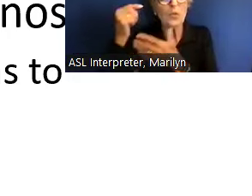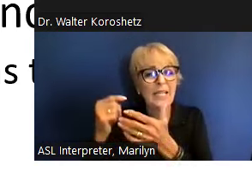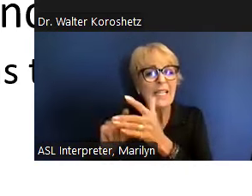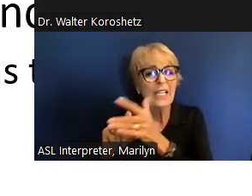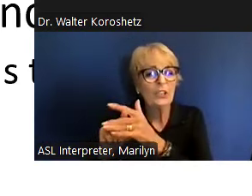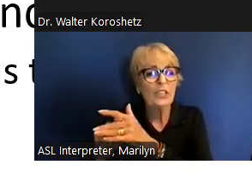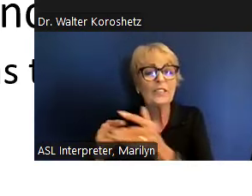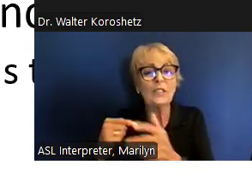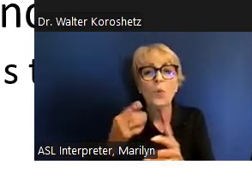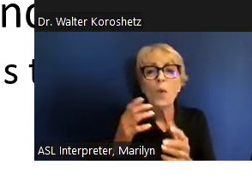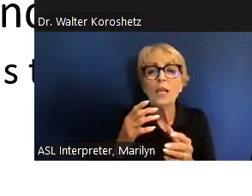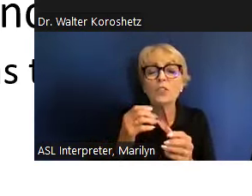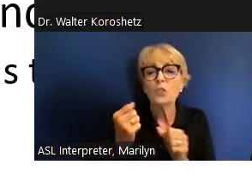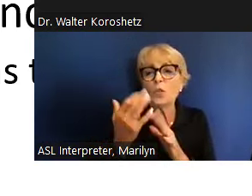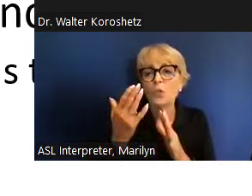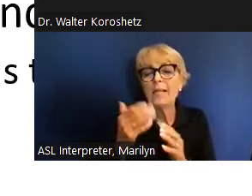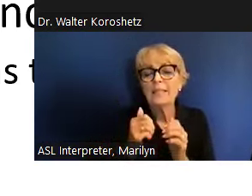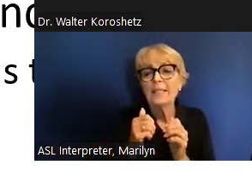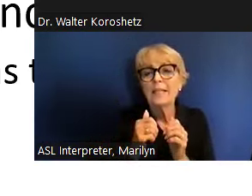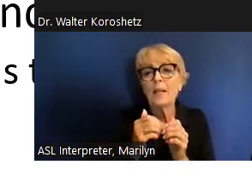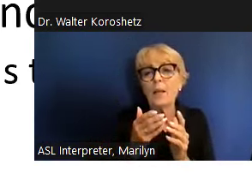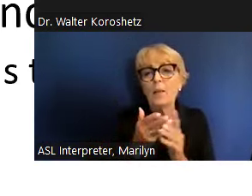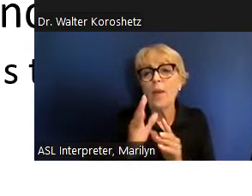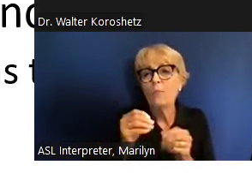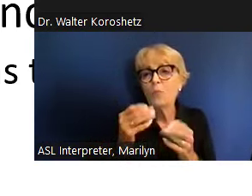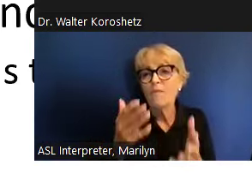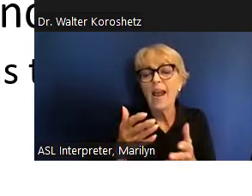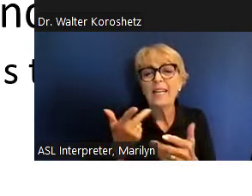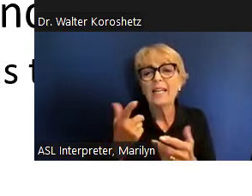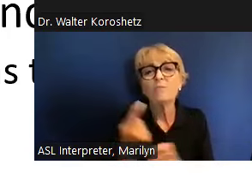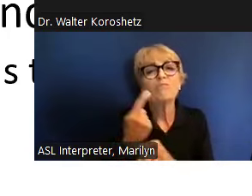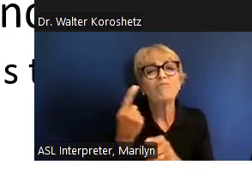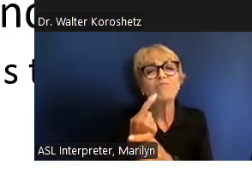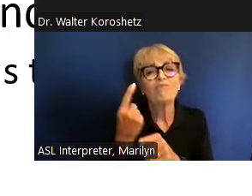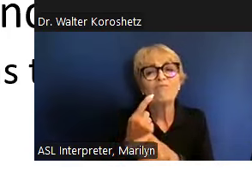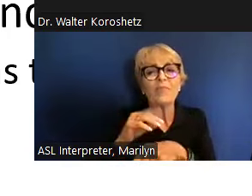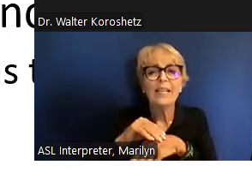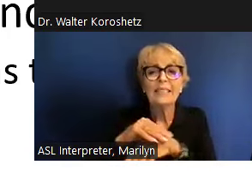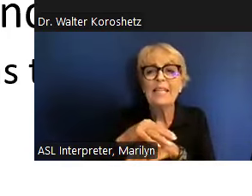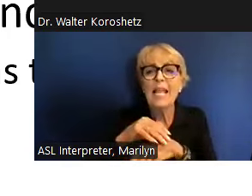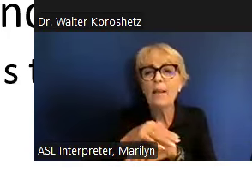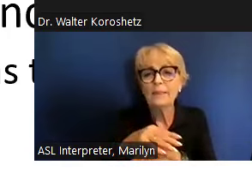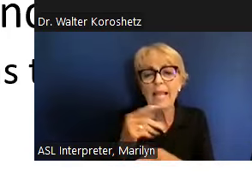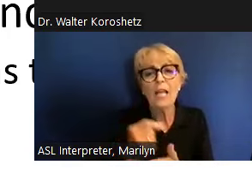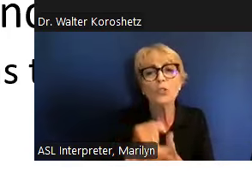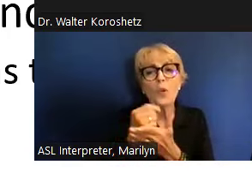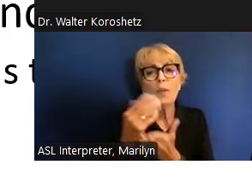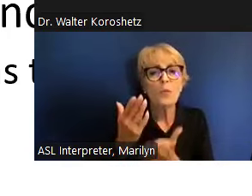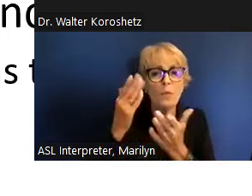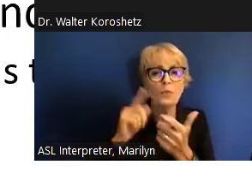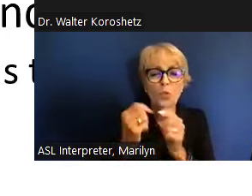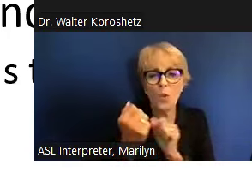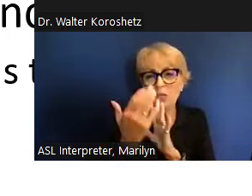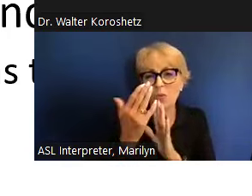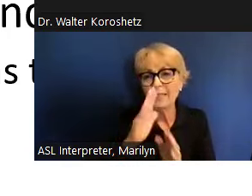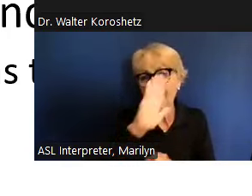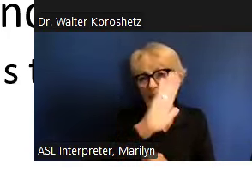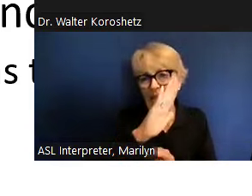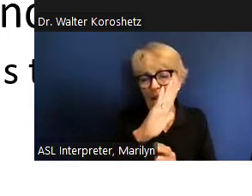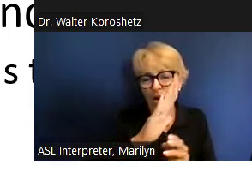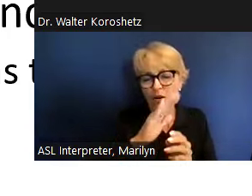by providing them with some practical, pragmatic tips and treatment recommendations to address their specific set of symptoms.